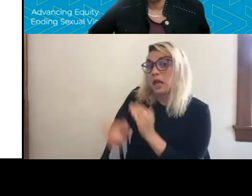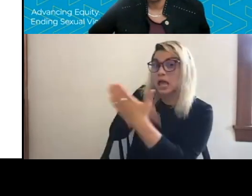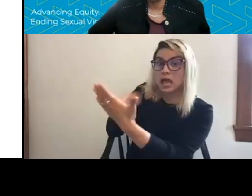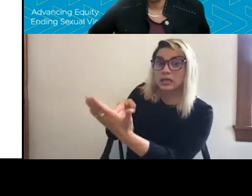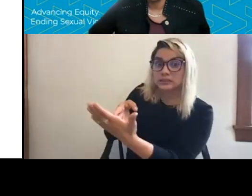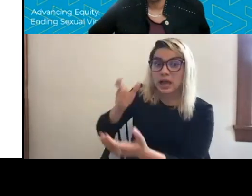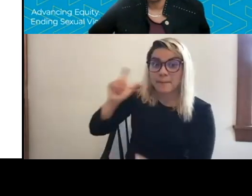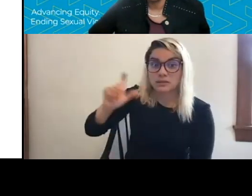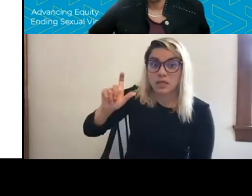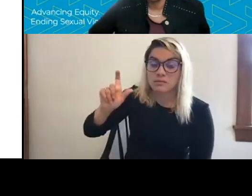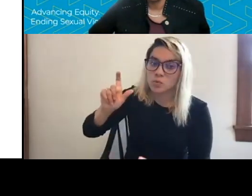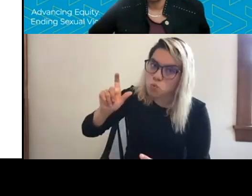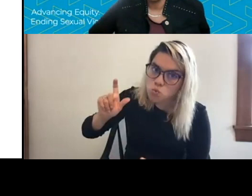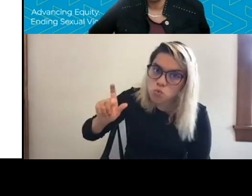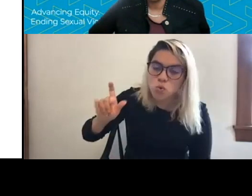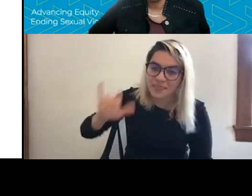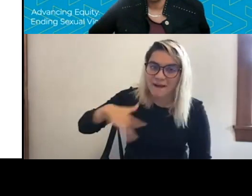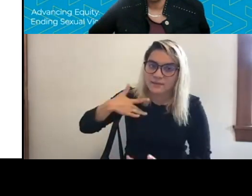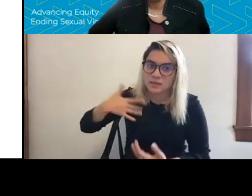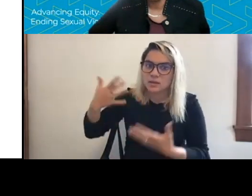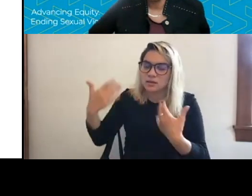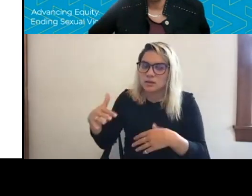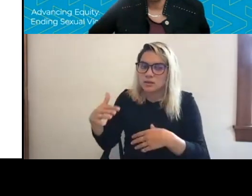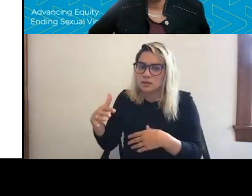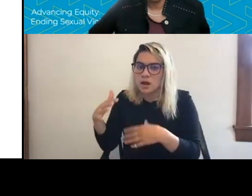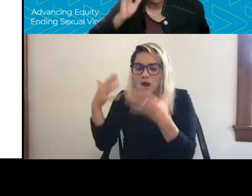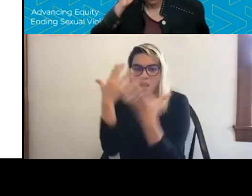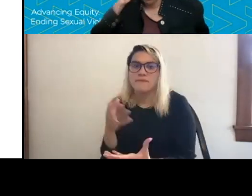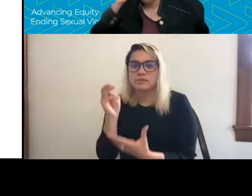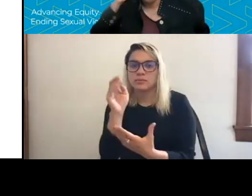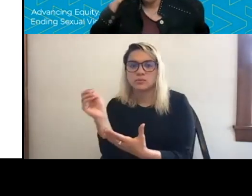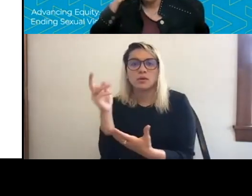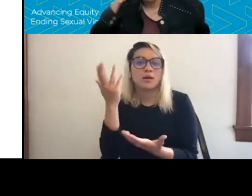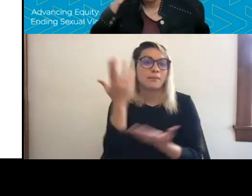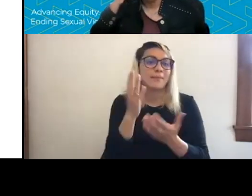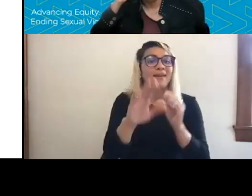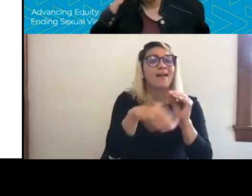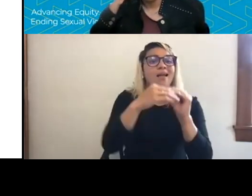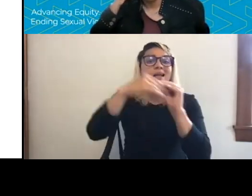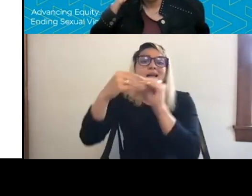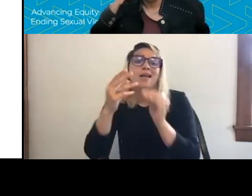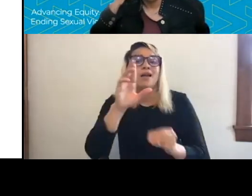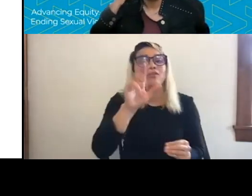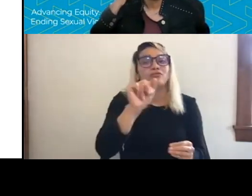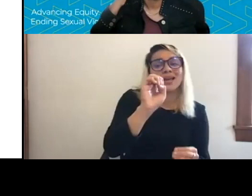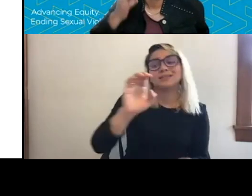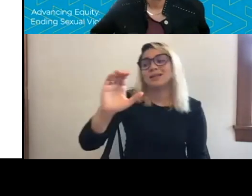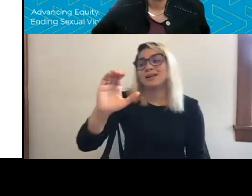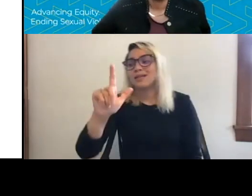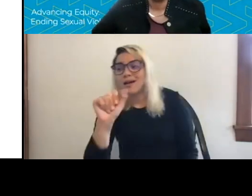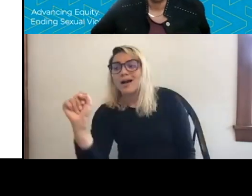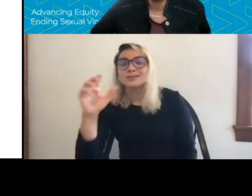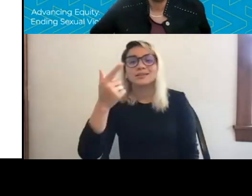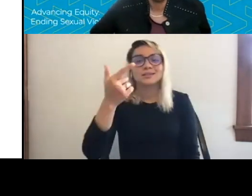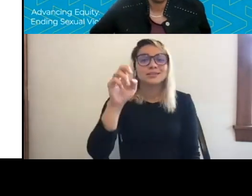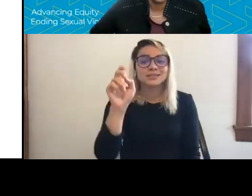for example. And so it'd be like race, class, gender, faith, you know, gets a little expansive